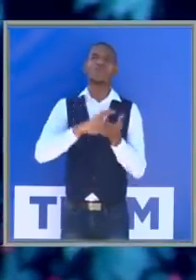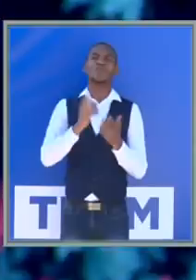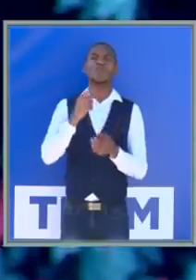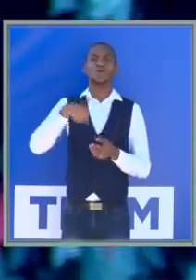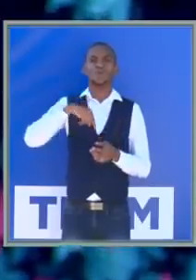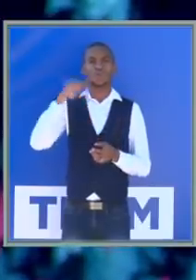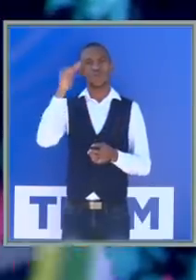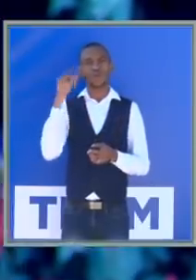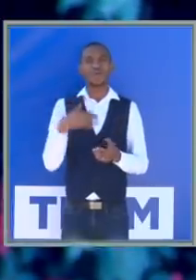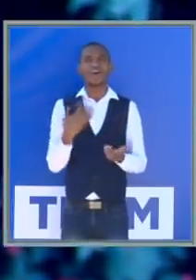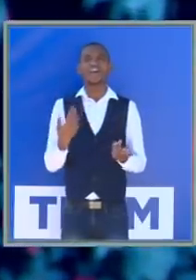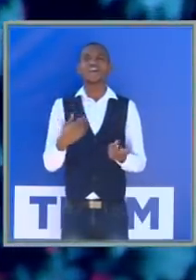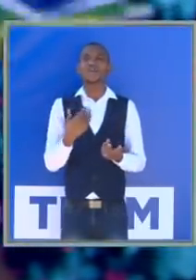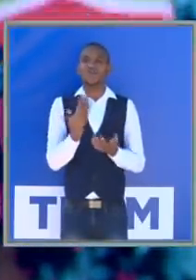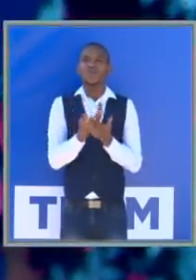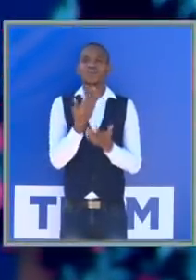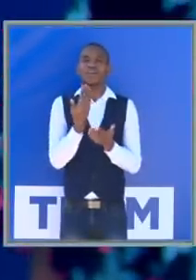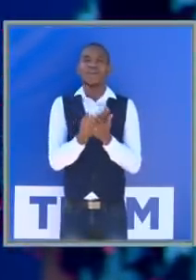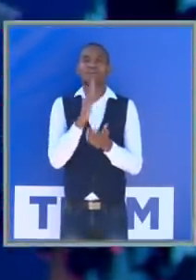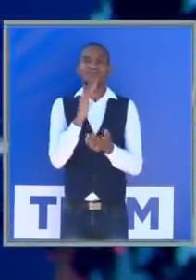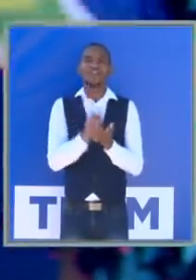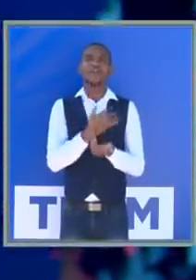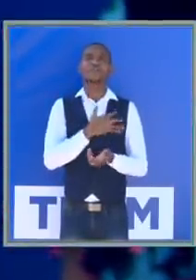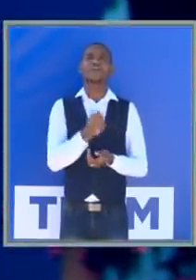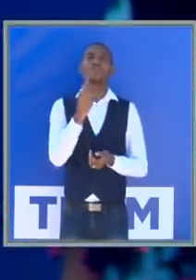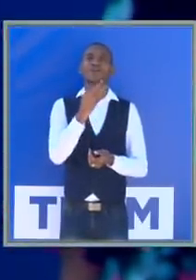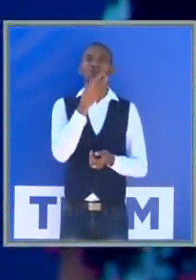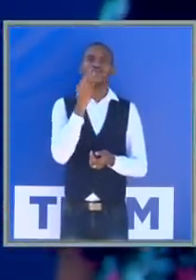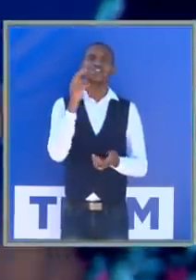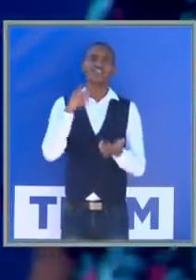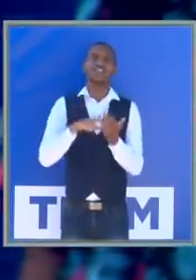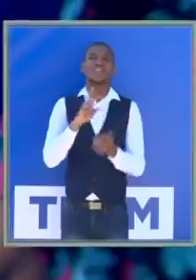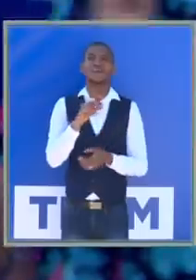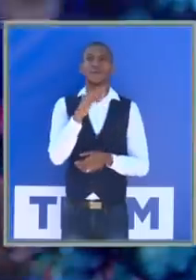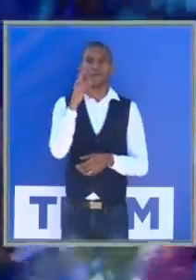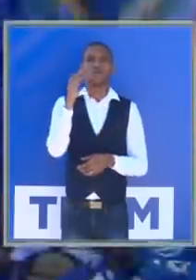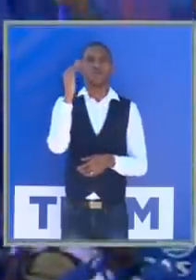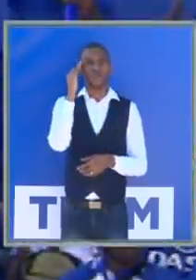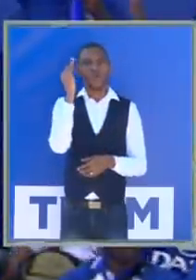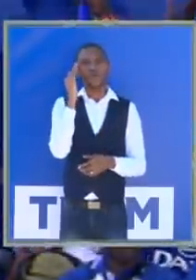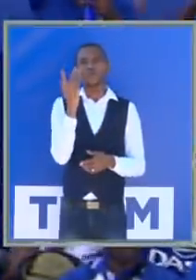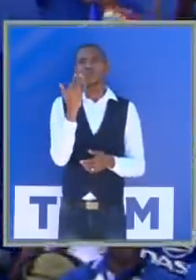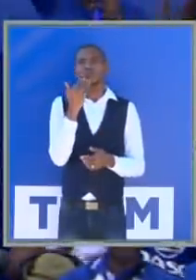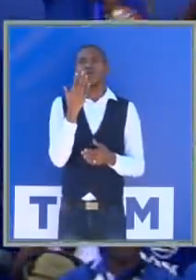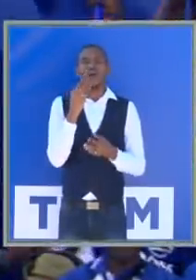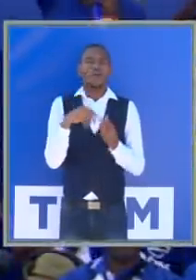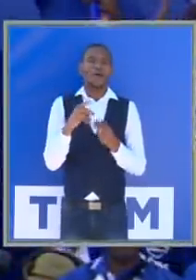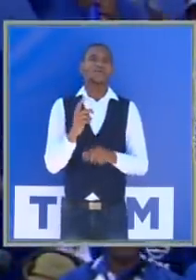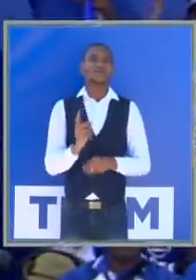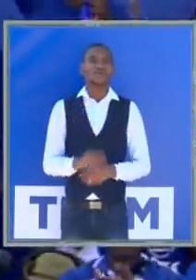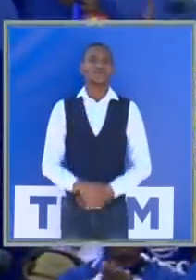know. But I'm here, you can be that brave one who stands up and who knows what I'm talking about.